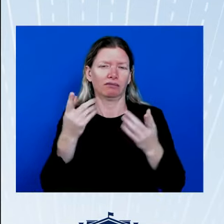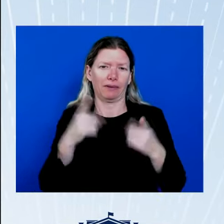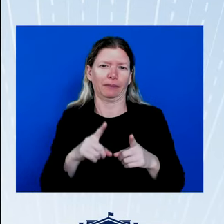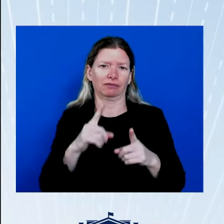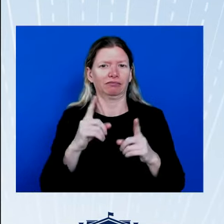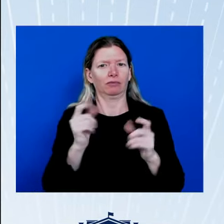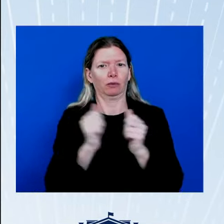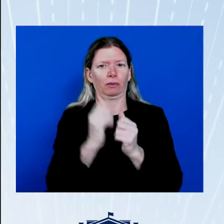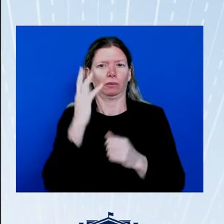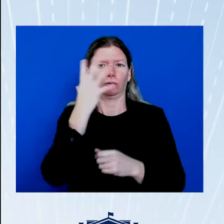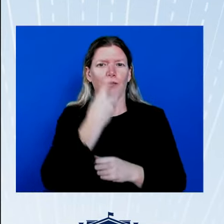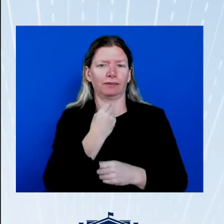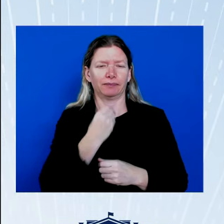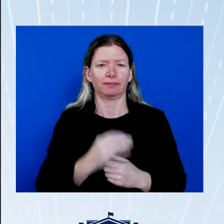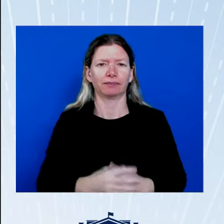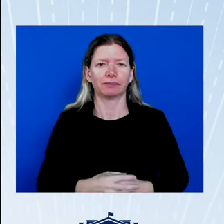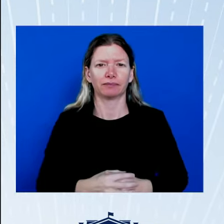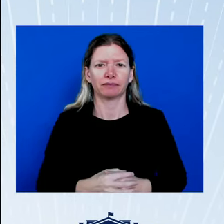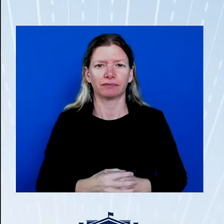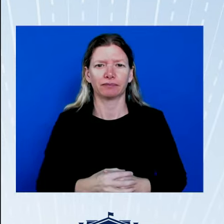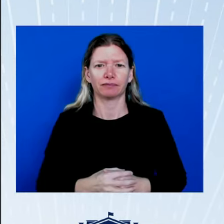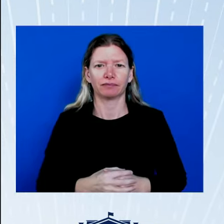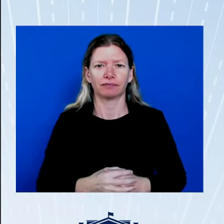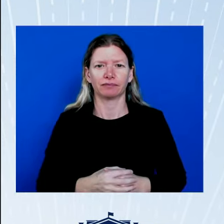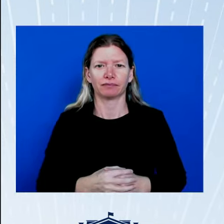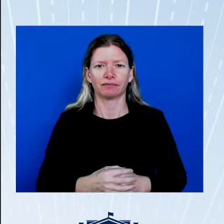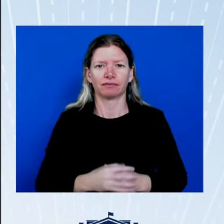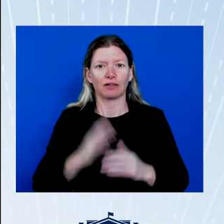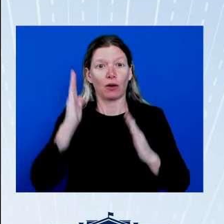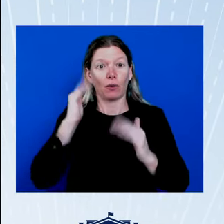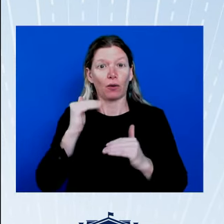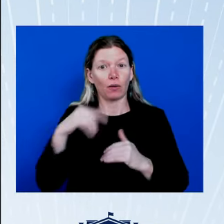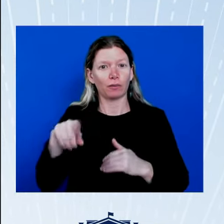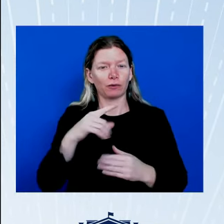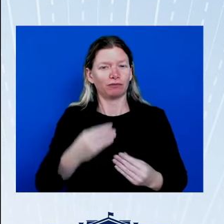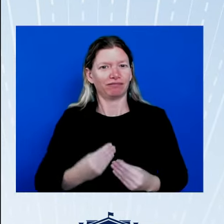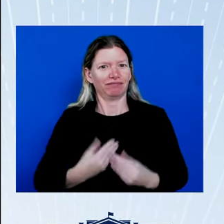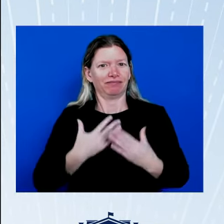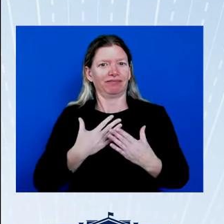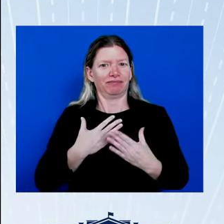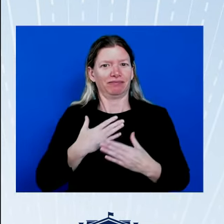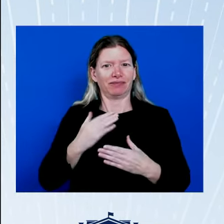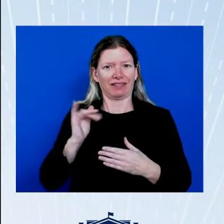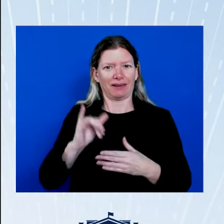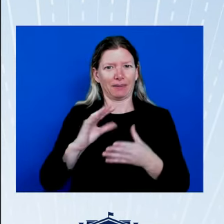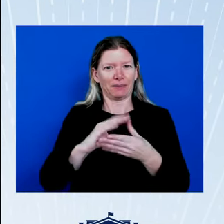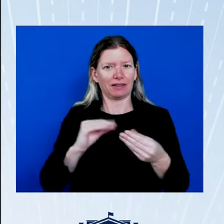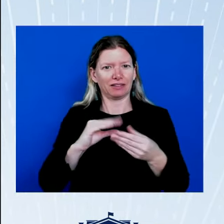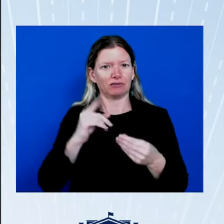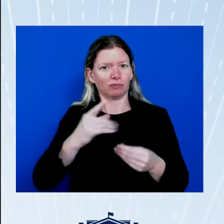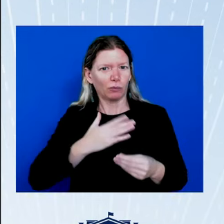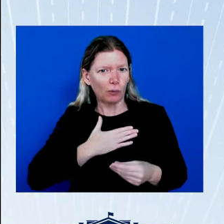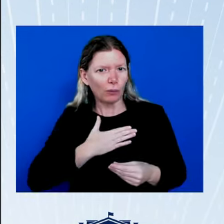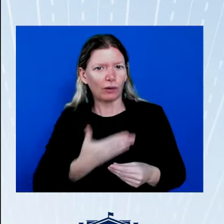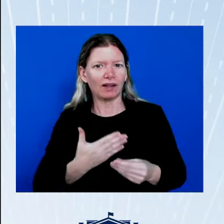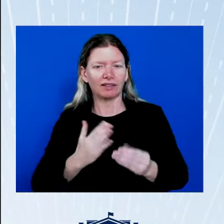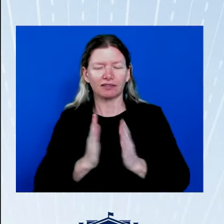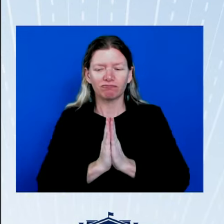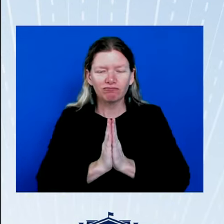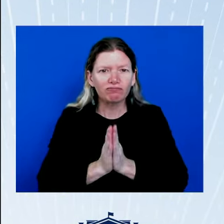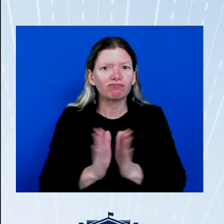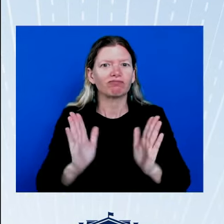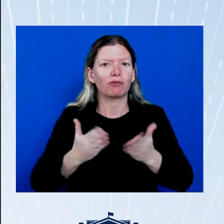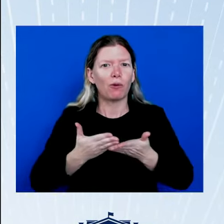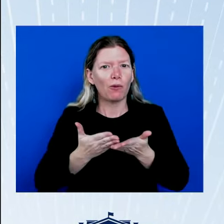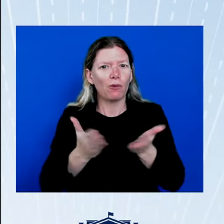carry Joy's message forward, and I hope that you will open yourselves up to sky, to earth, to sun.